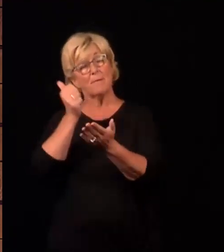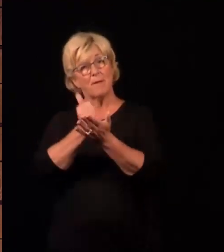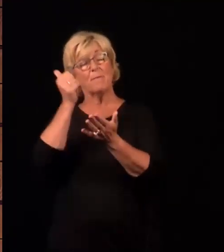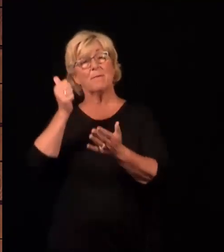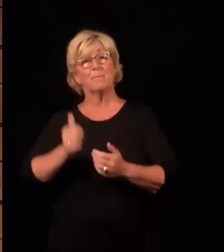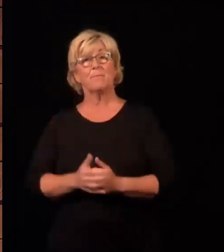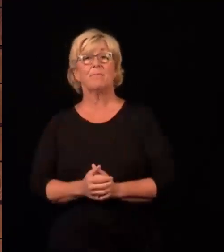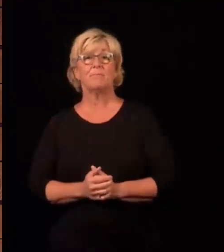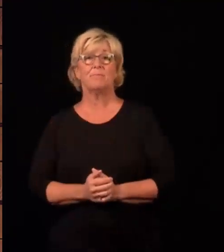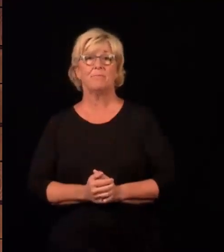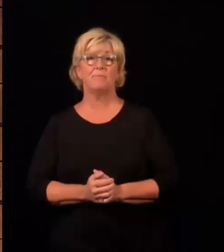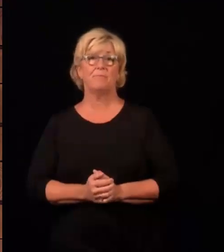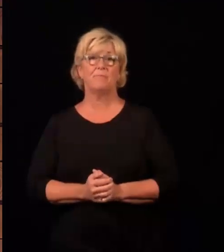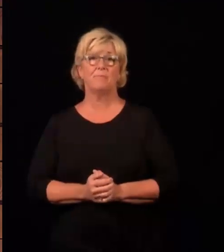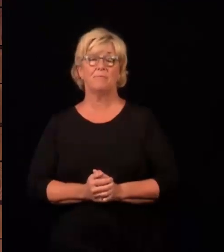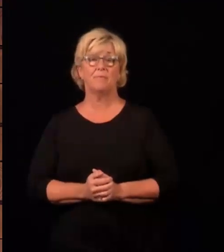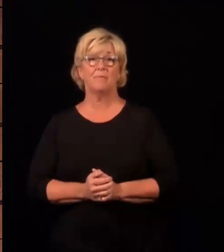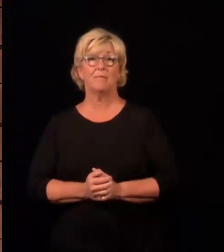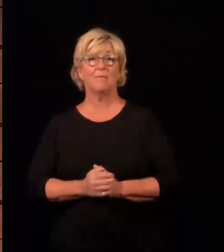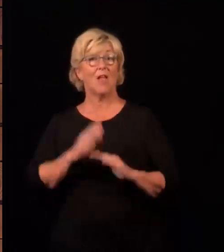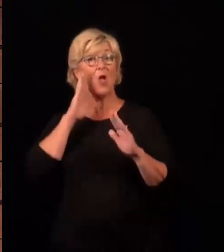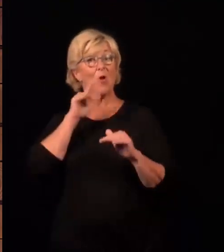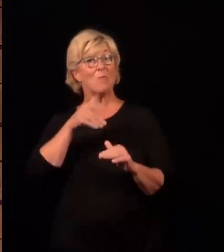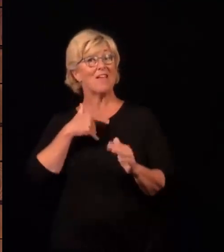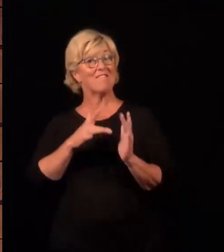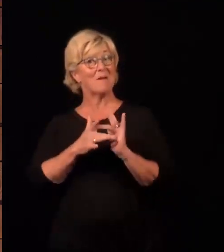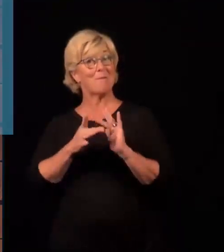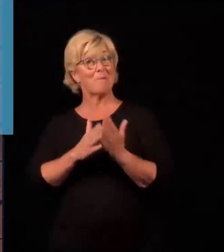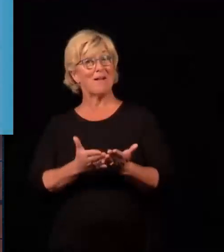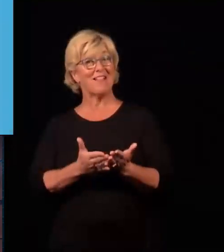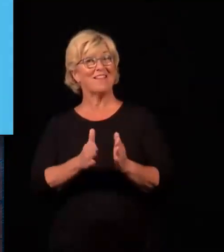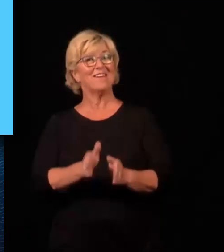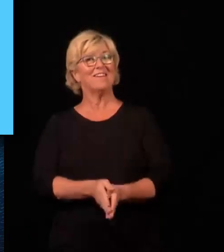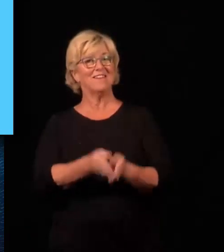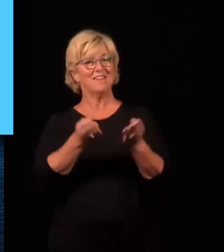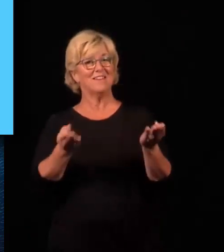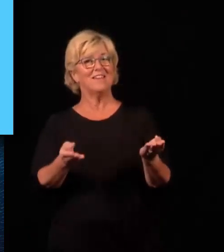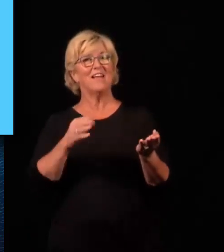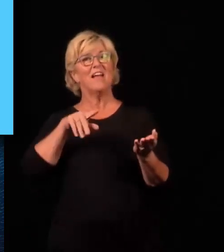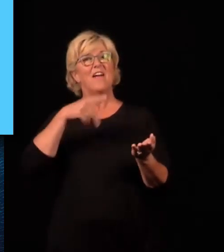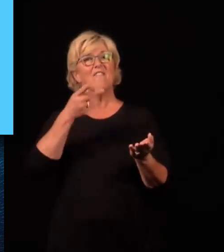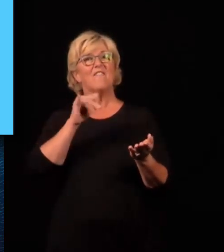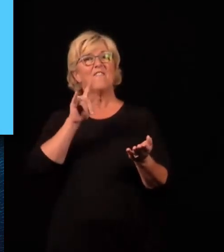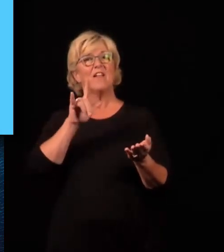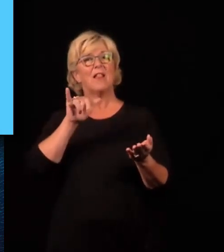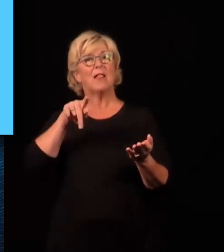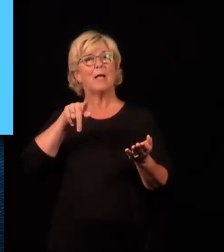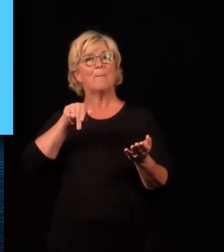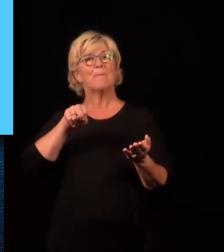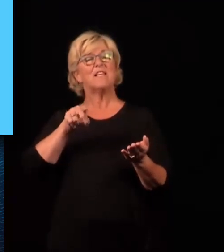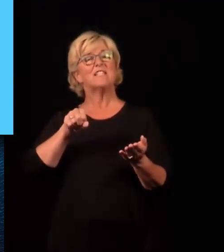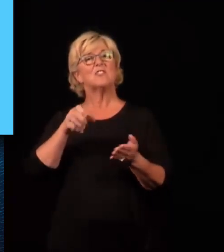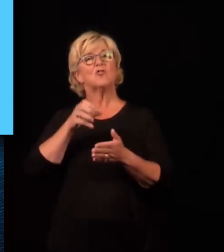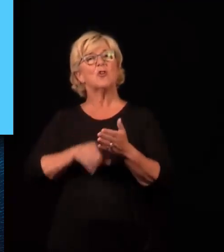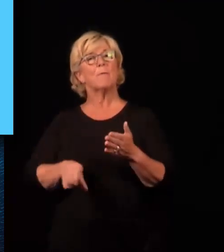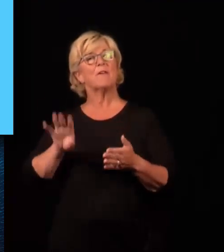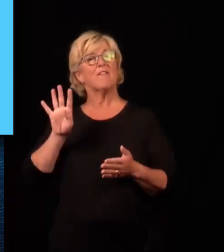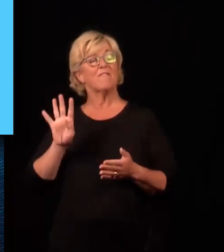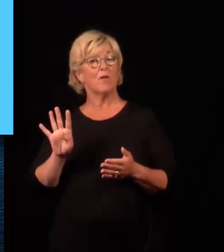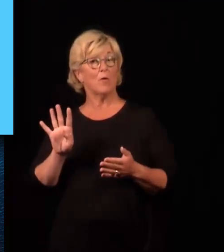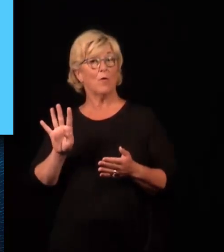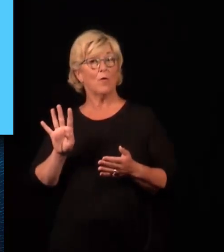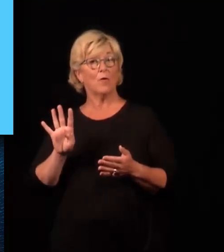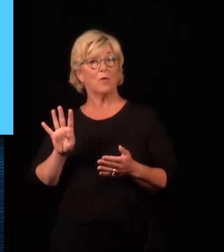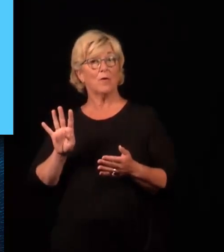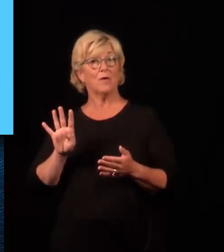Amen. I hope you have a Bible nearby. Take that Bible and turn to Philippians chapter 4. That's the passage that we'll be